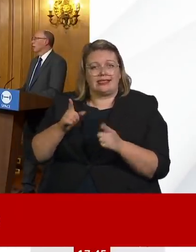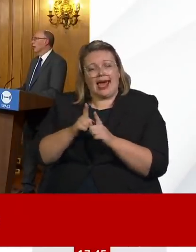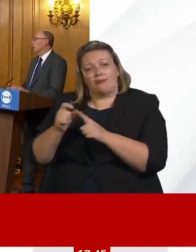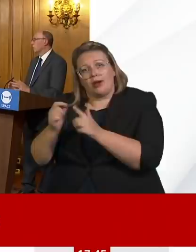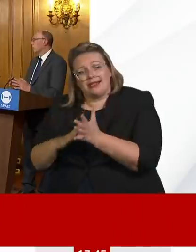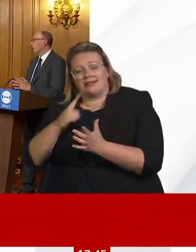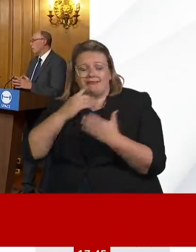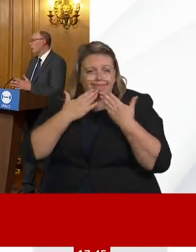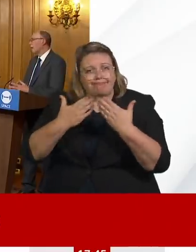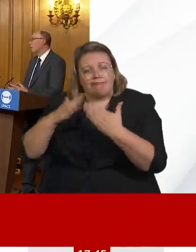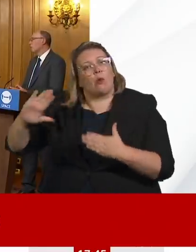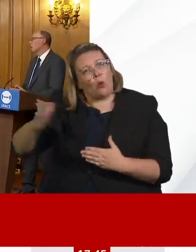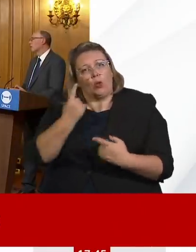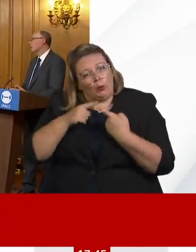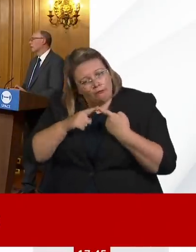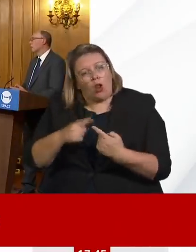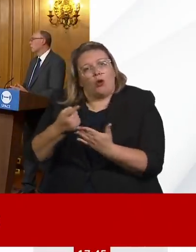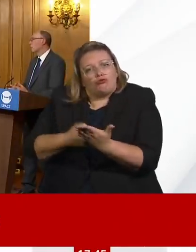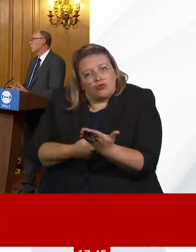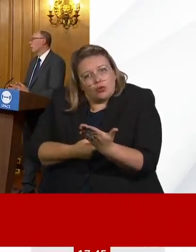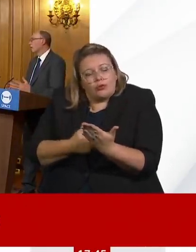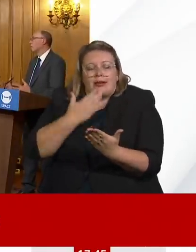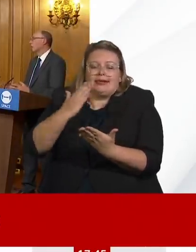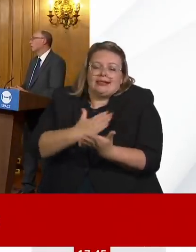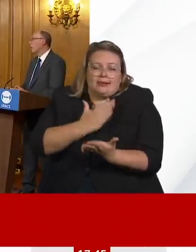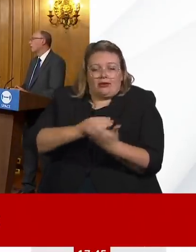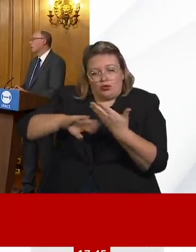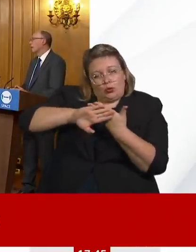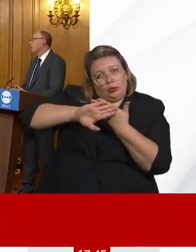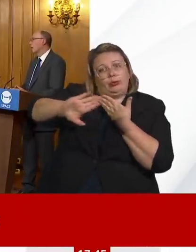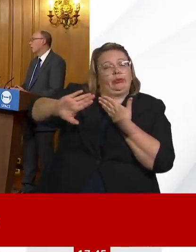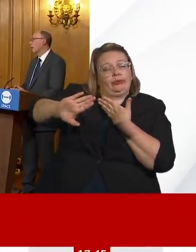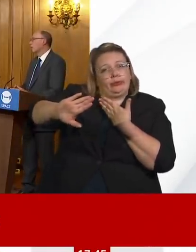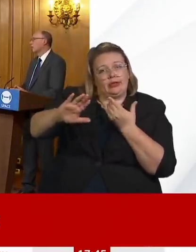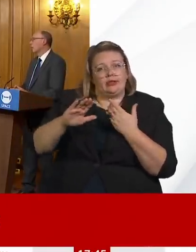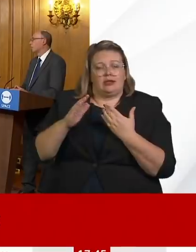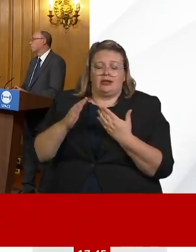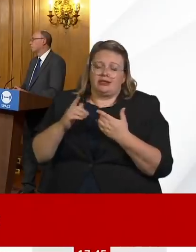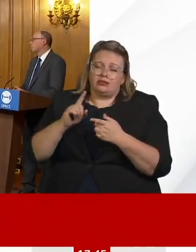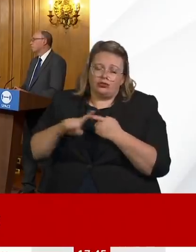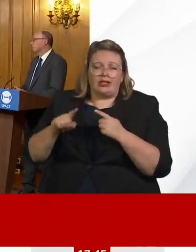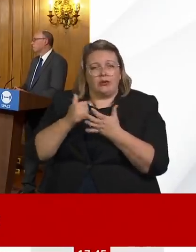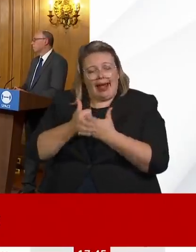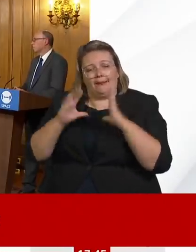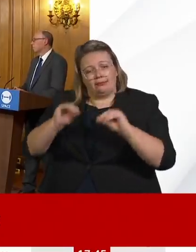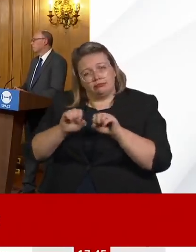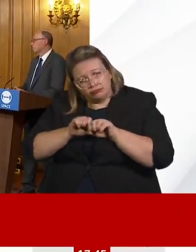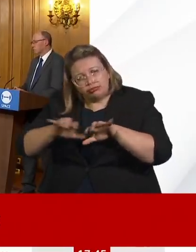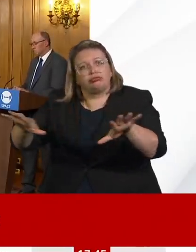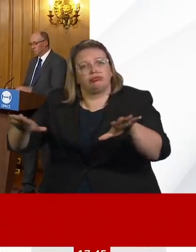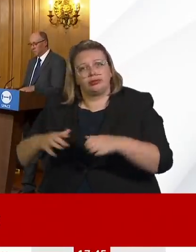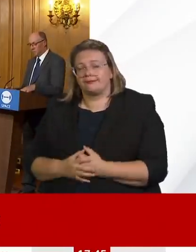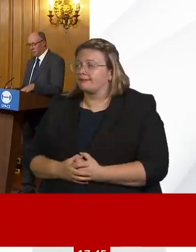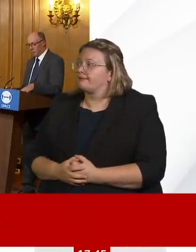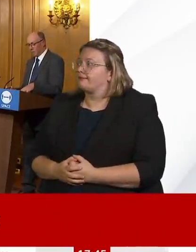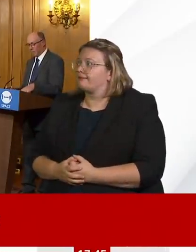measures, to maintain social distancing and to ensure, quite simply, that the virus doesn't have a chance to spread. Thank